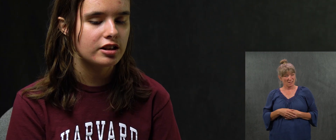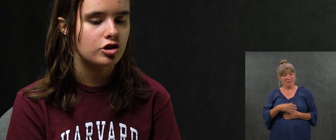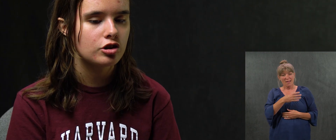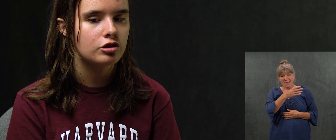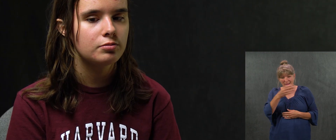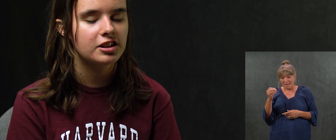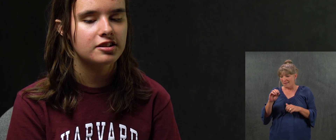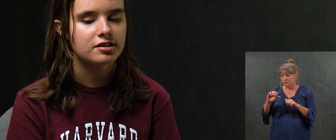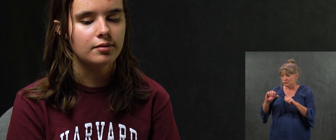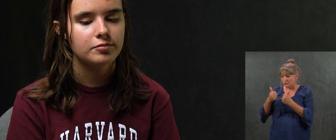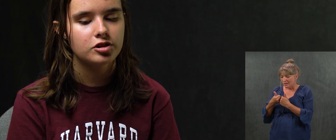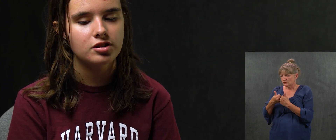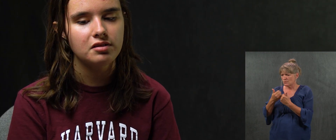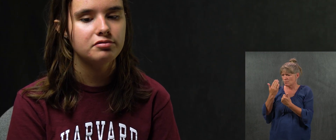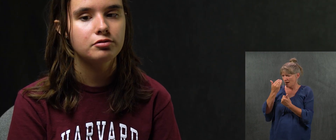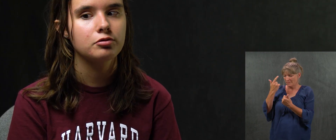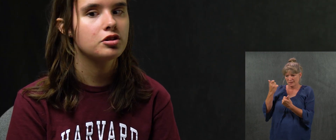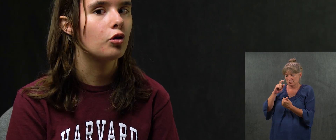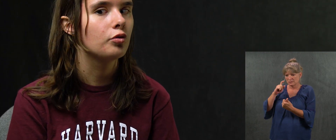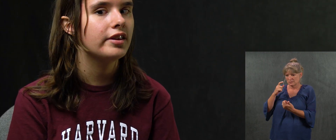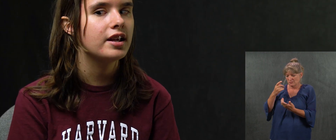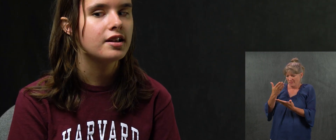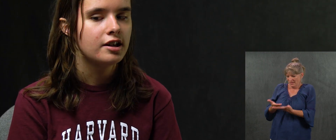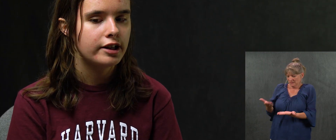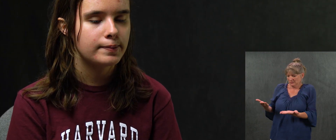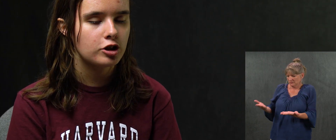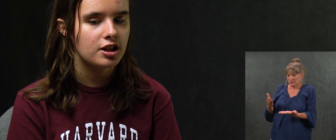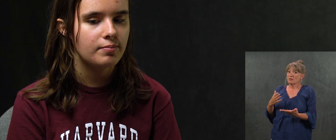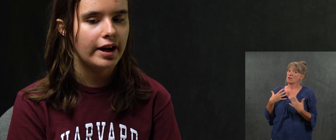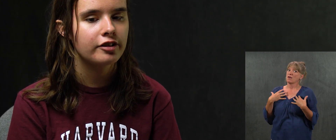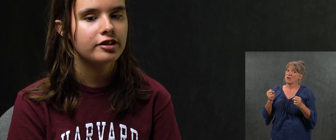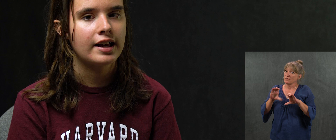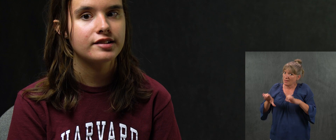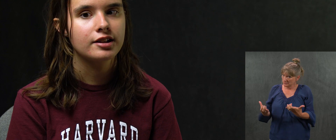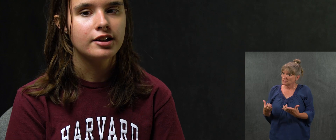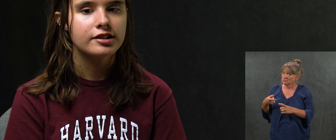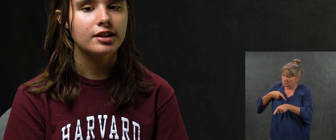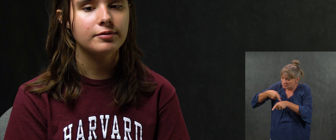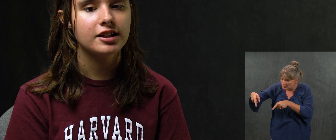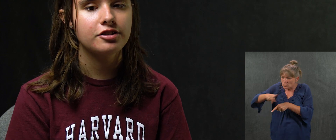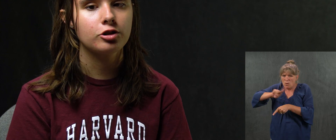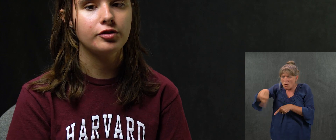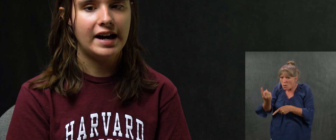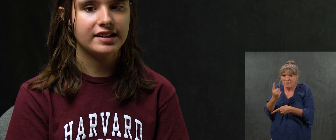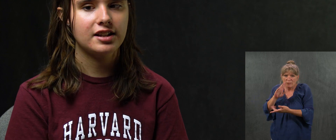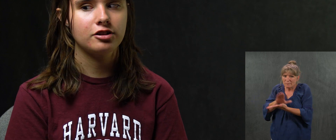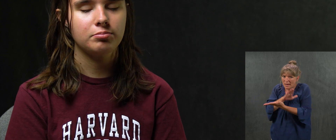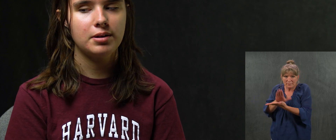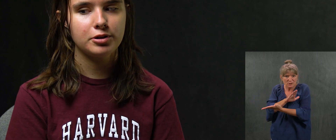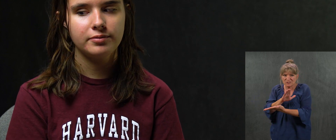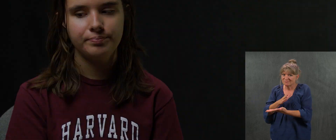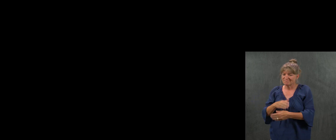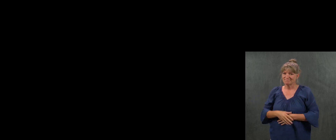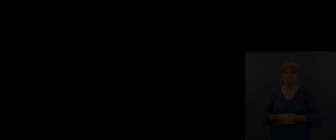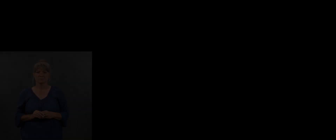of a challenge too because some stuff was only, especially in my health class, some things you could only access on paper. Marty. I've